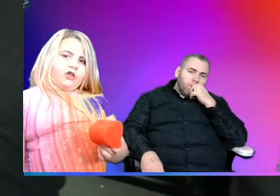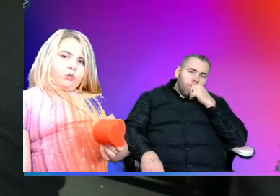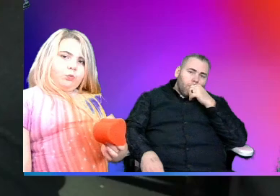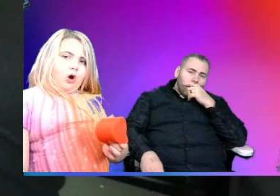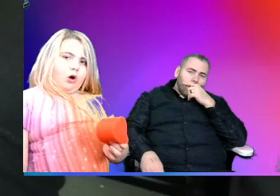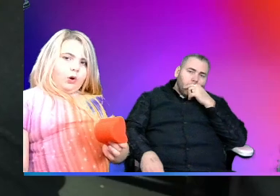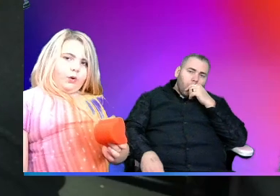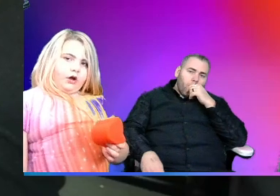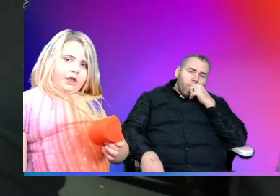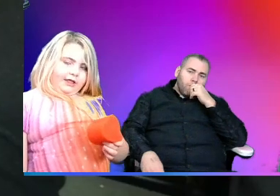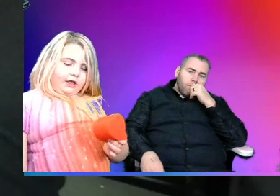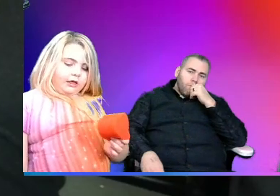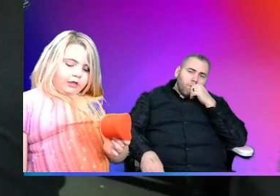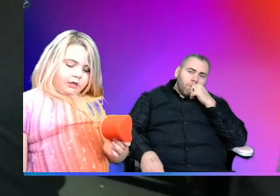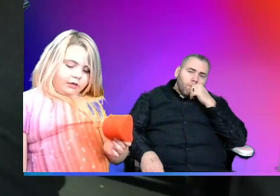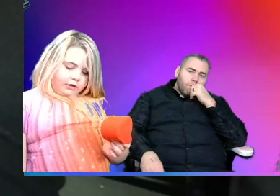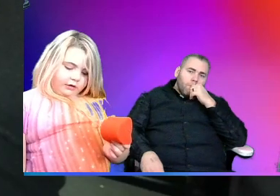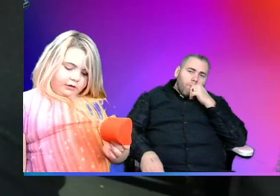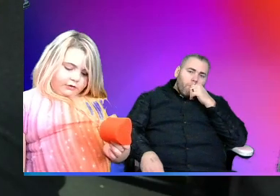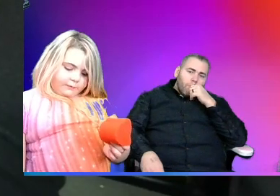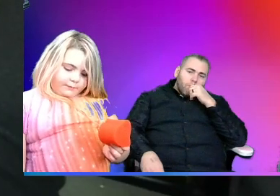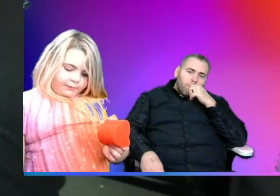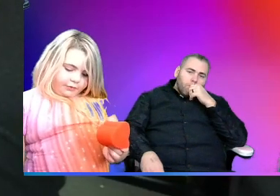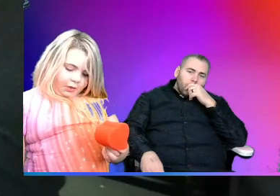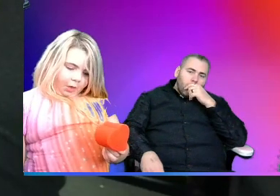one of the small ones.